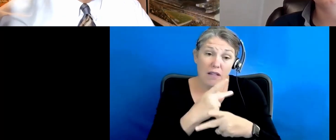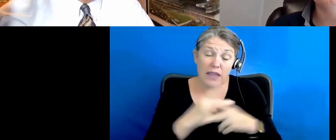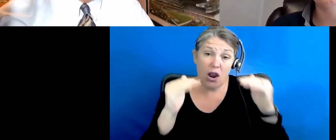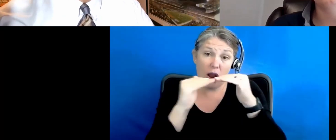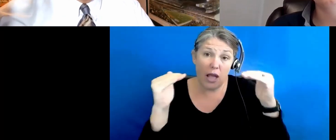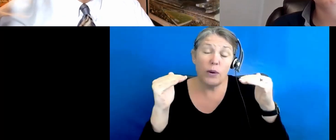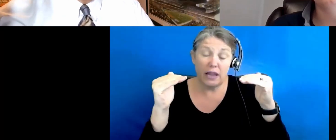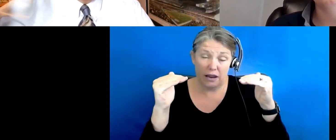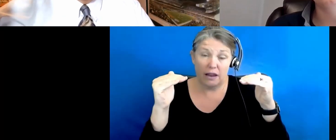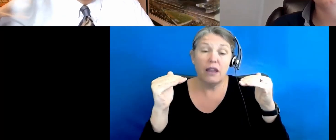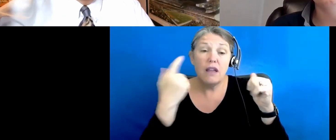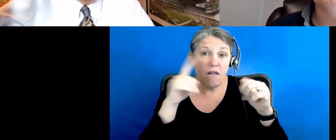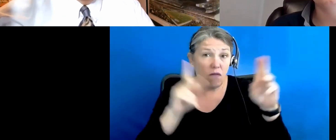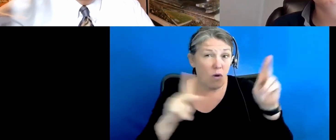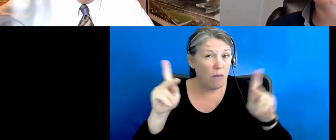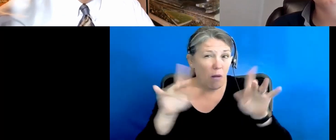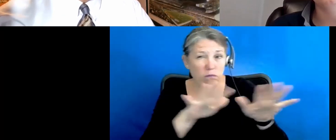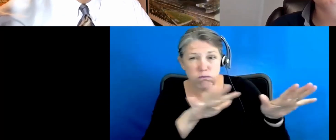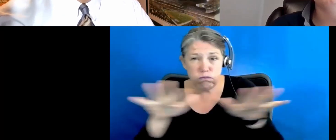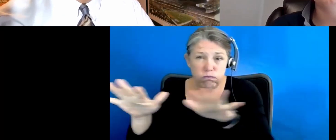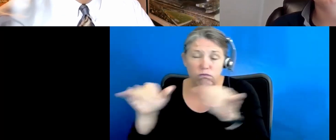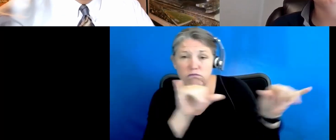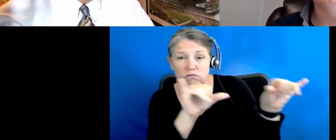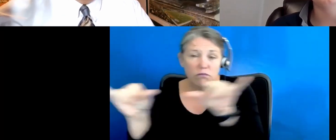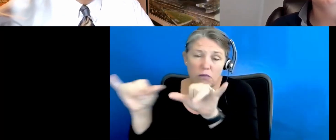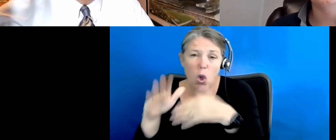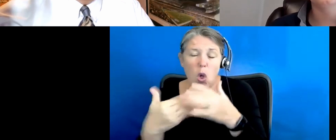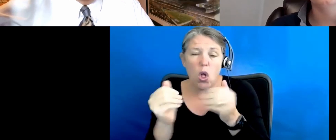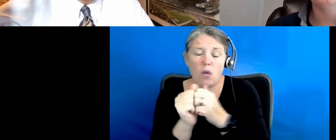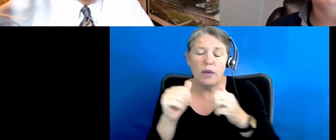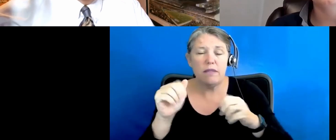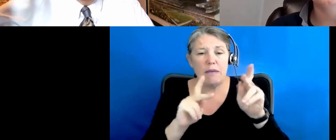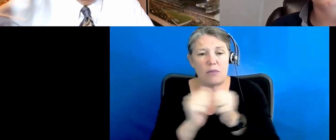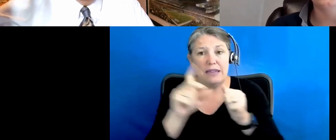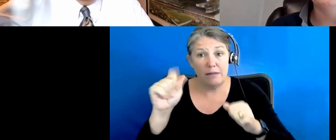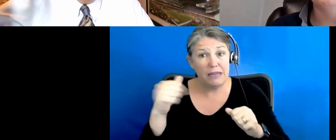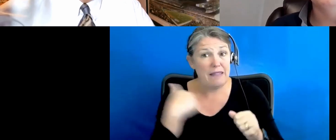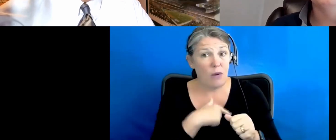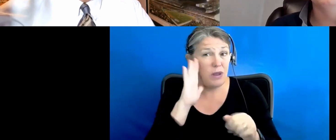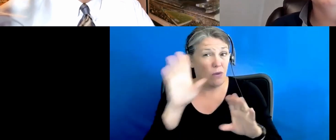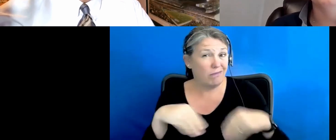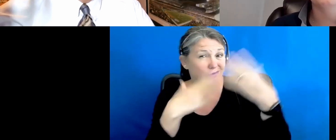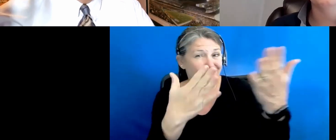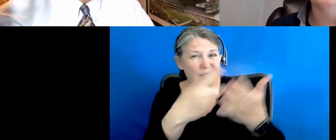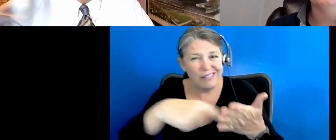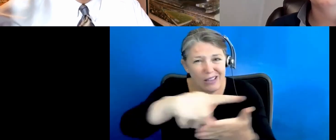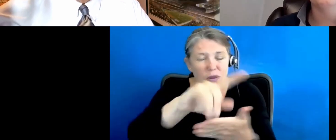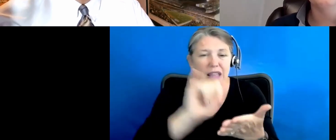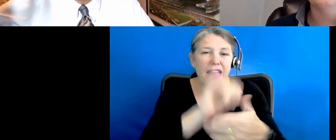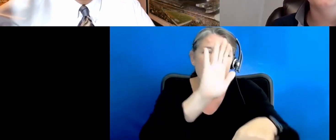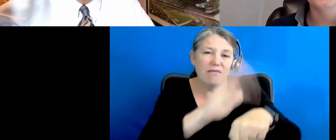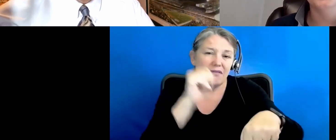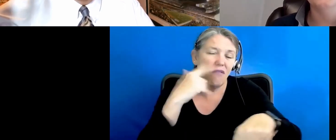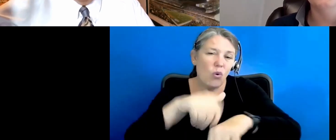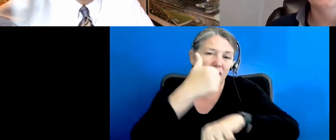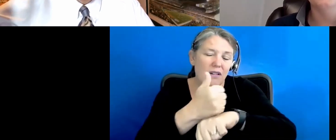for people across all categories of disabilities, which we'll be unveiling here in the next week or so, which calls for the implementation